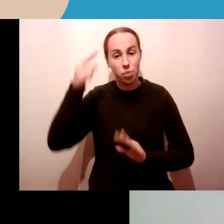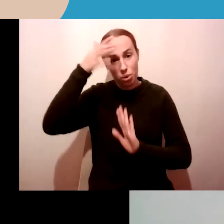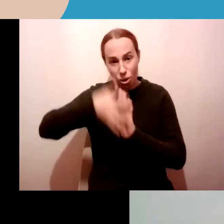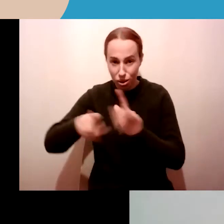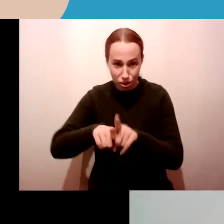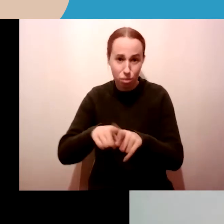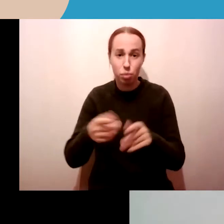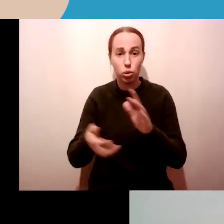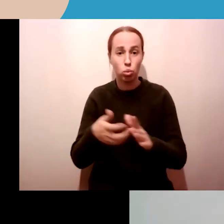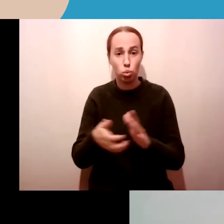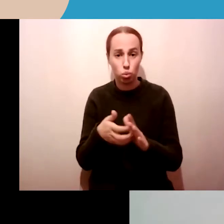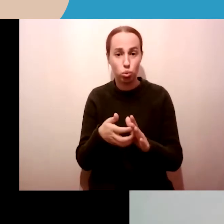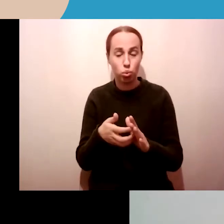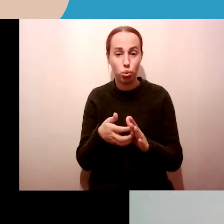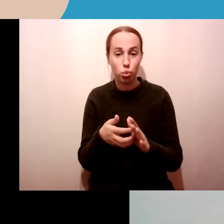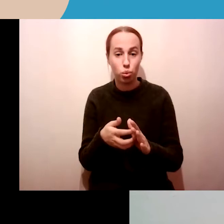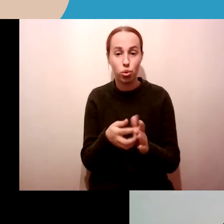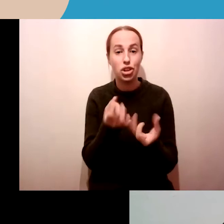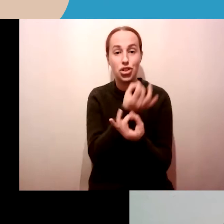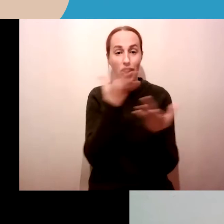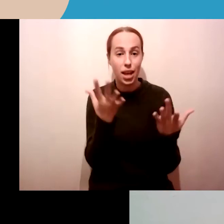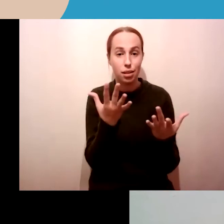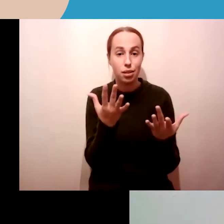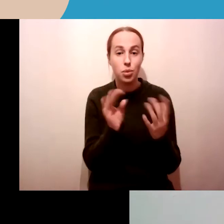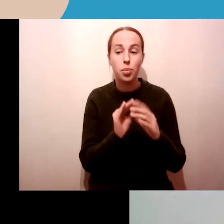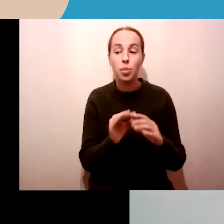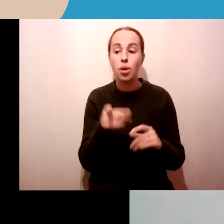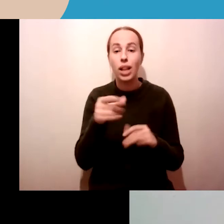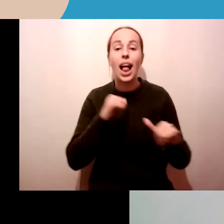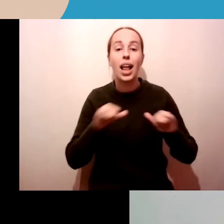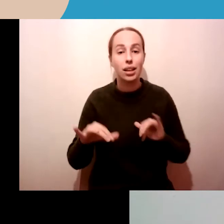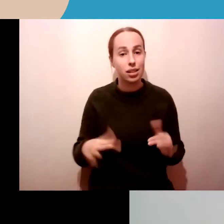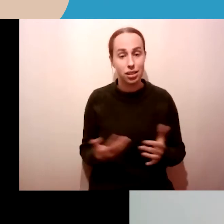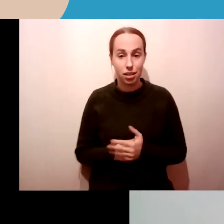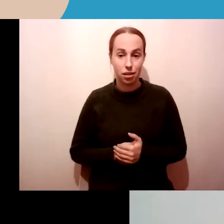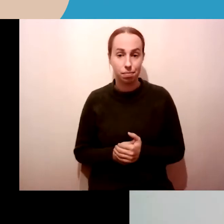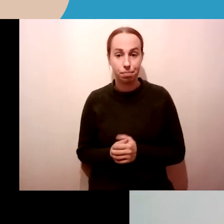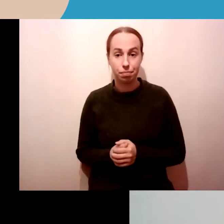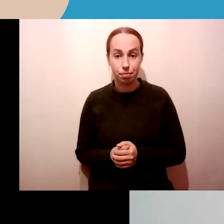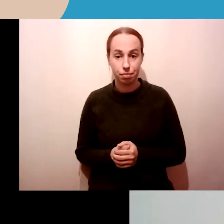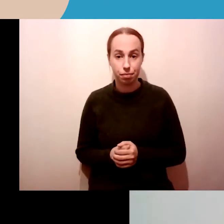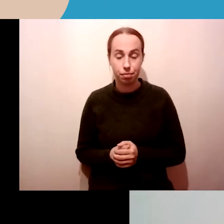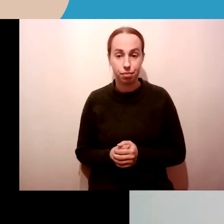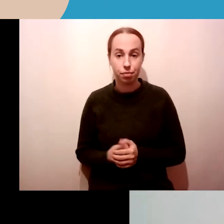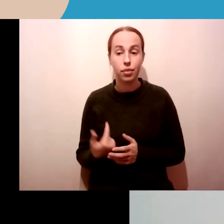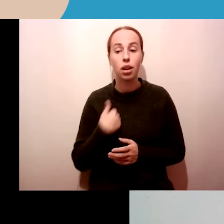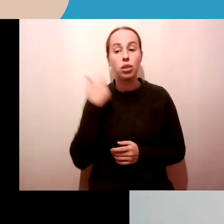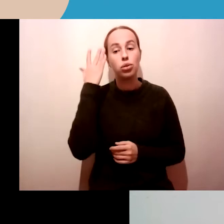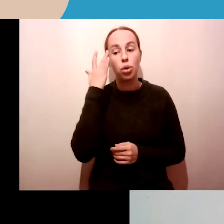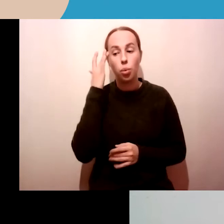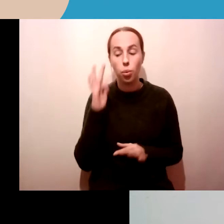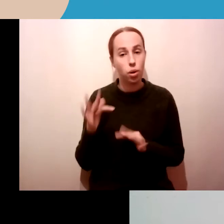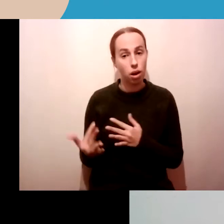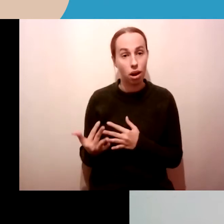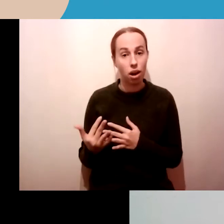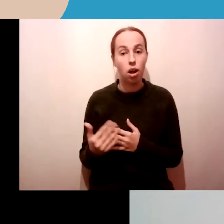situation? Do we need more education for teachers and psychologists at schools so that they could react appropriately in